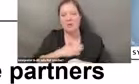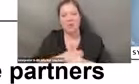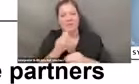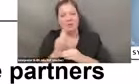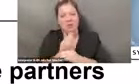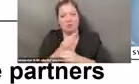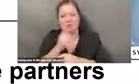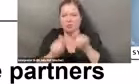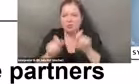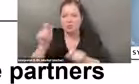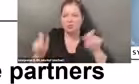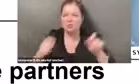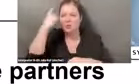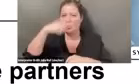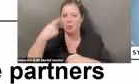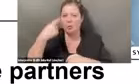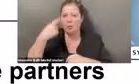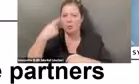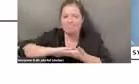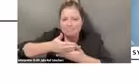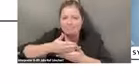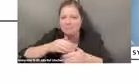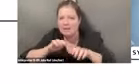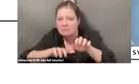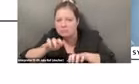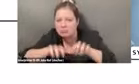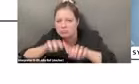Web Accessibility Directive.